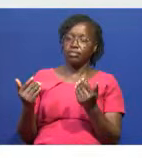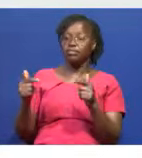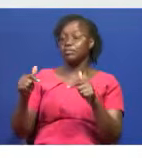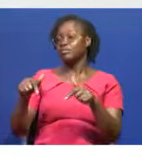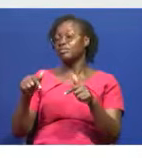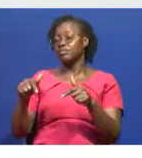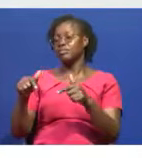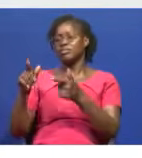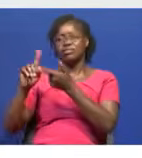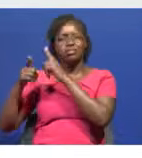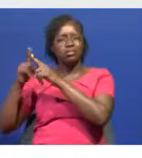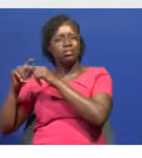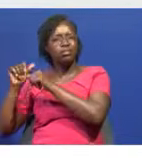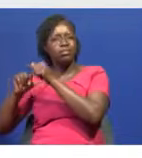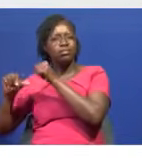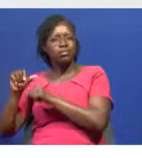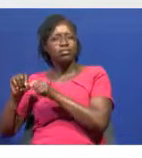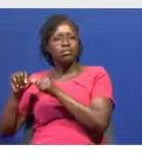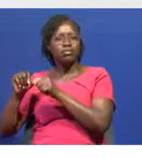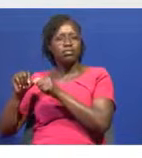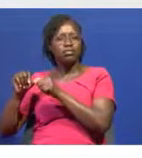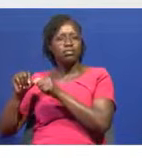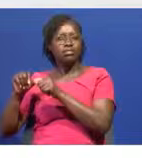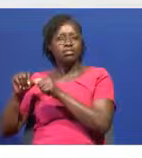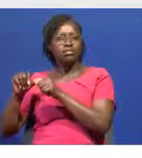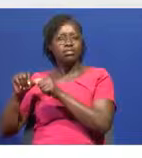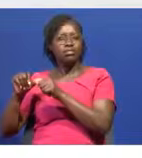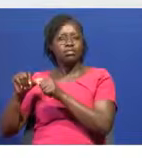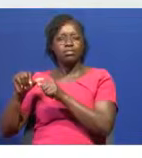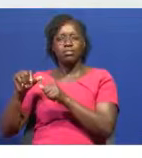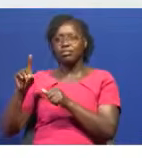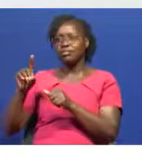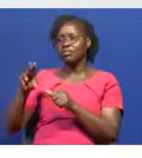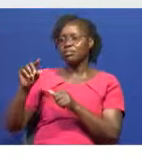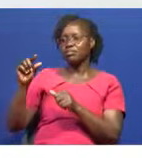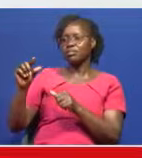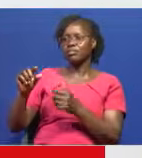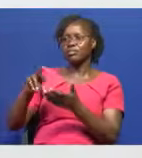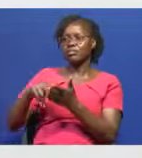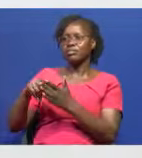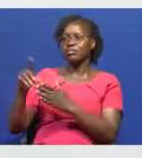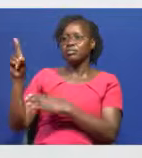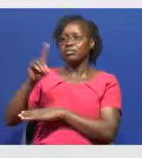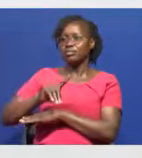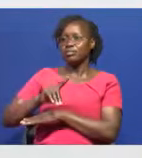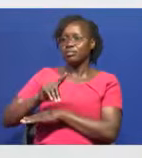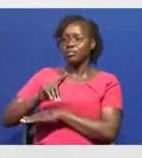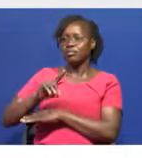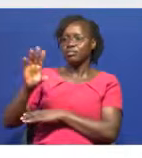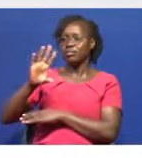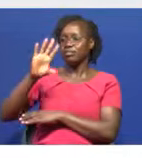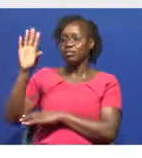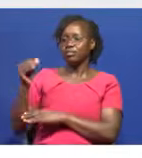today, as we think about, we talk about DAC. DAC simply means the day